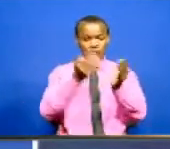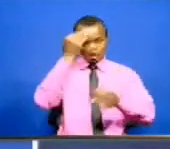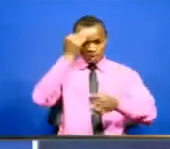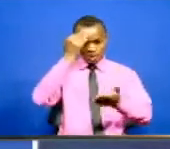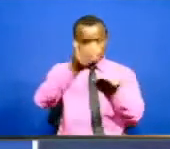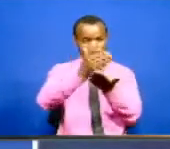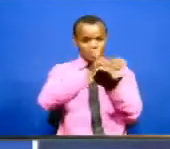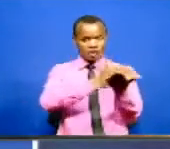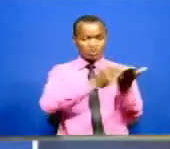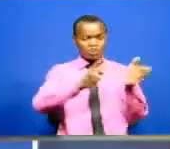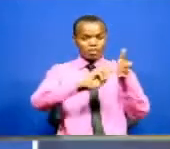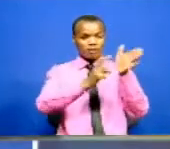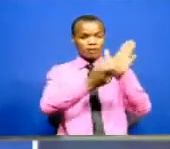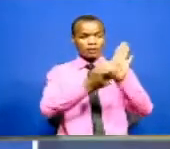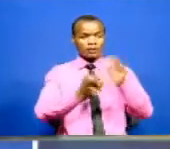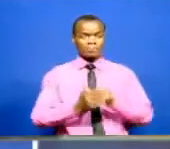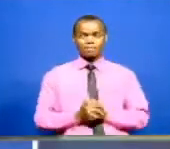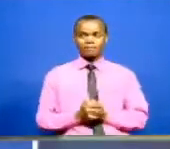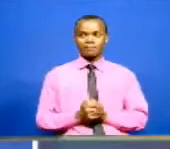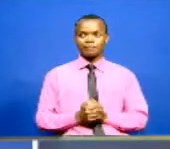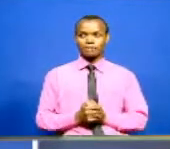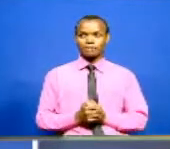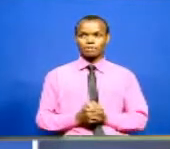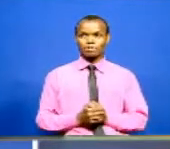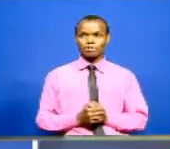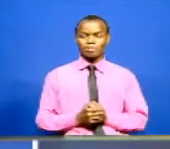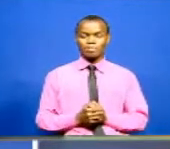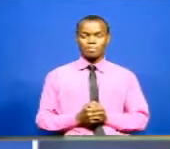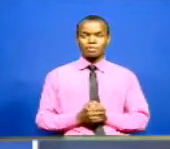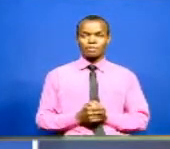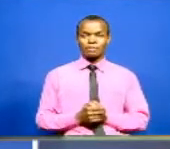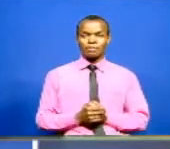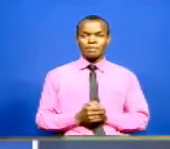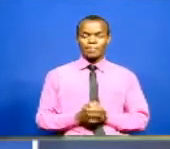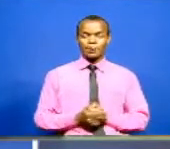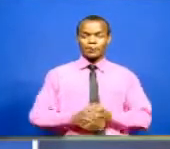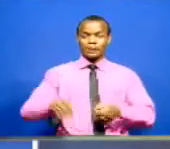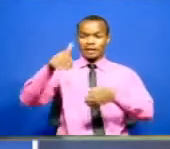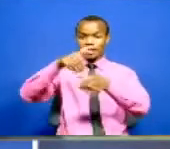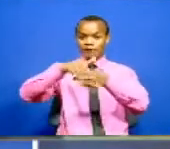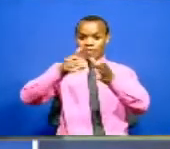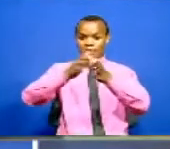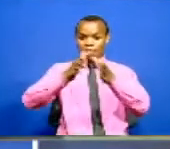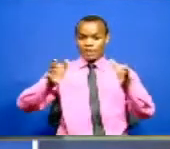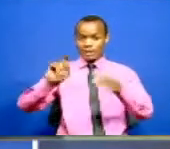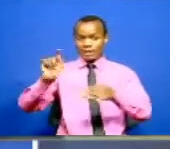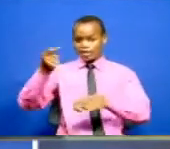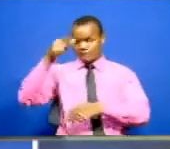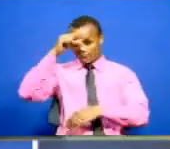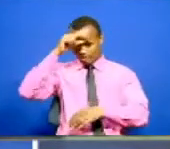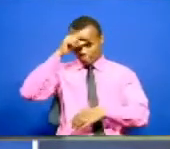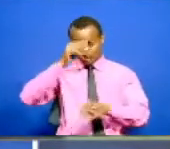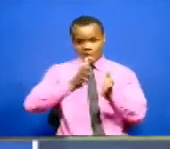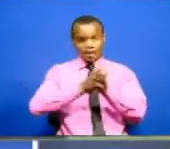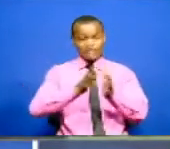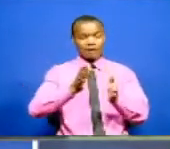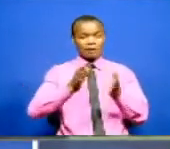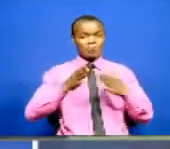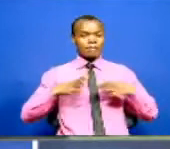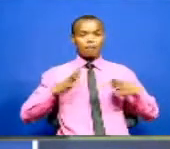Program project. It is a huge investment on the part of the Kenyan government and the Kenyan